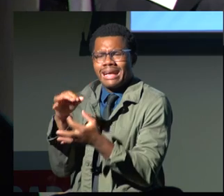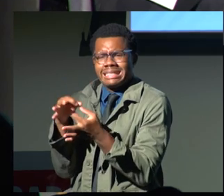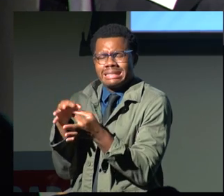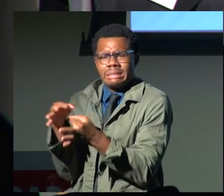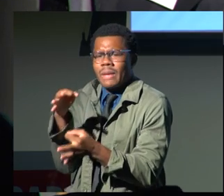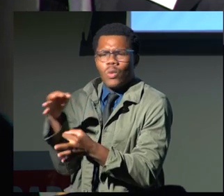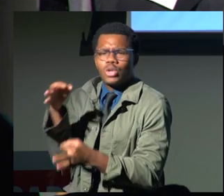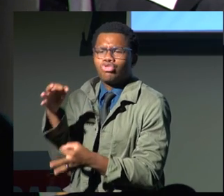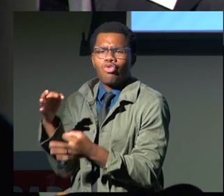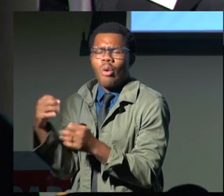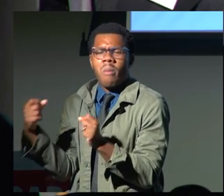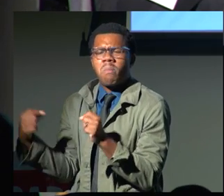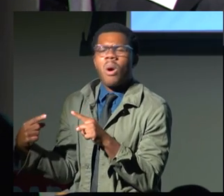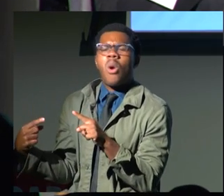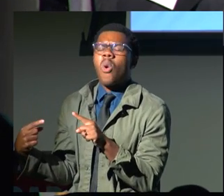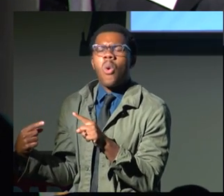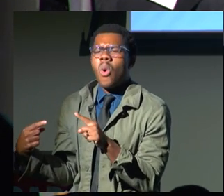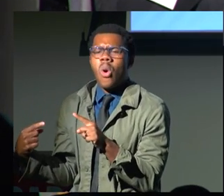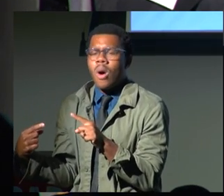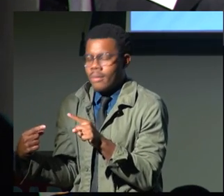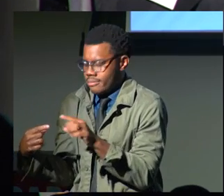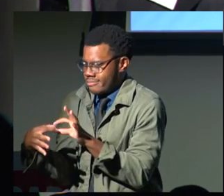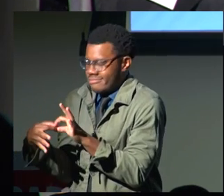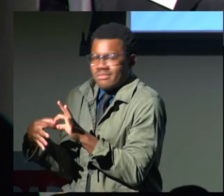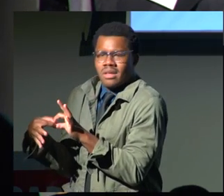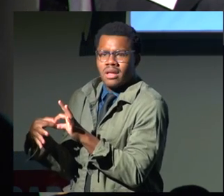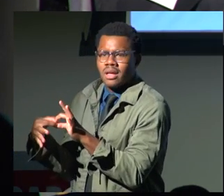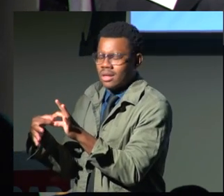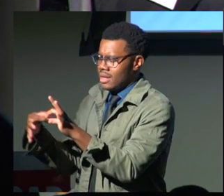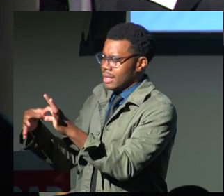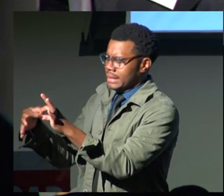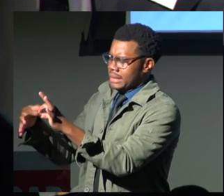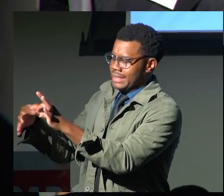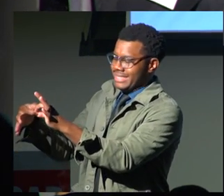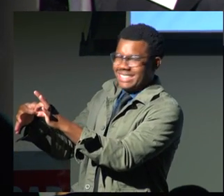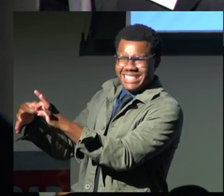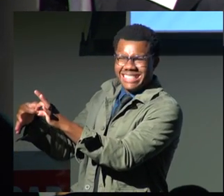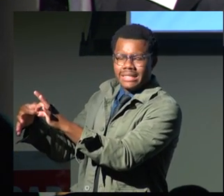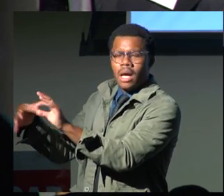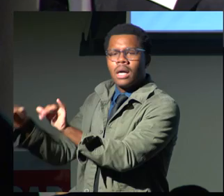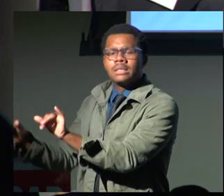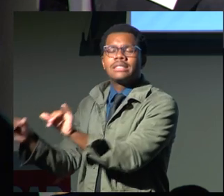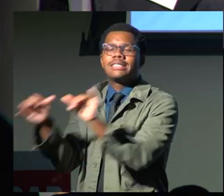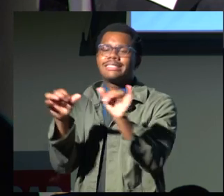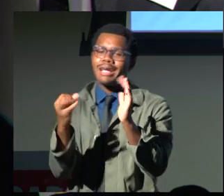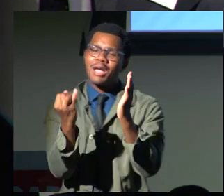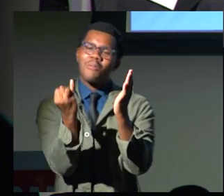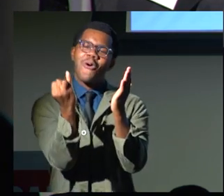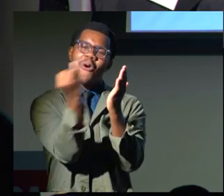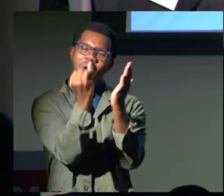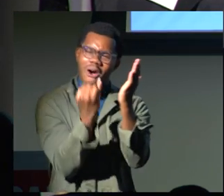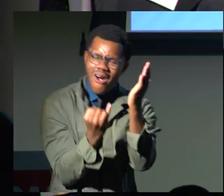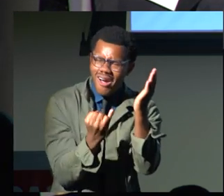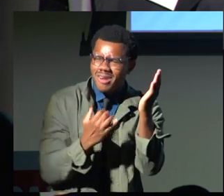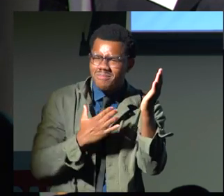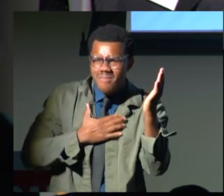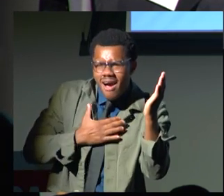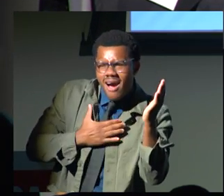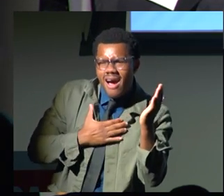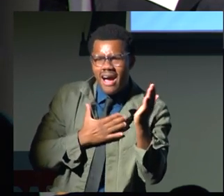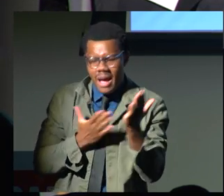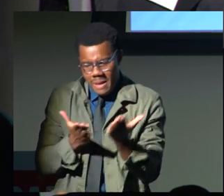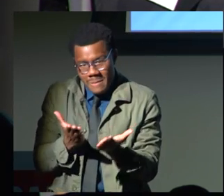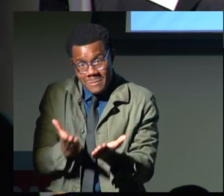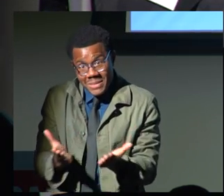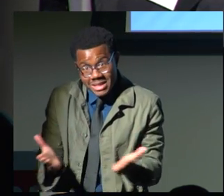So that's the best way I can describe the art practice and the, you know, working with the materials